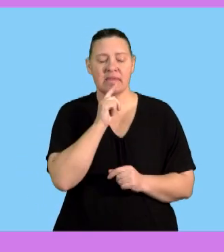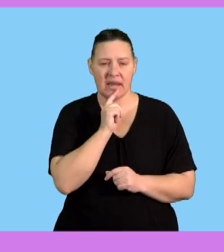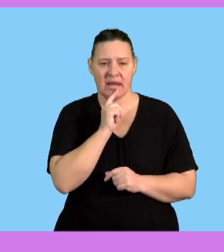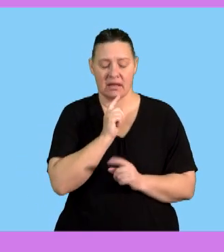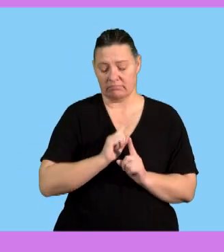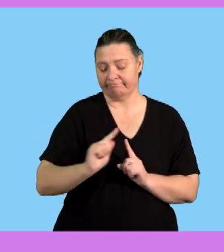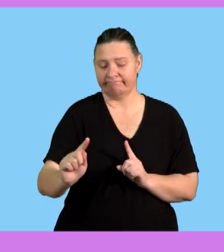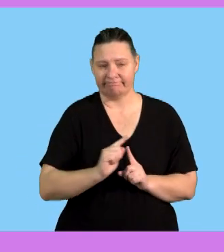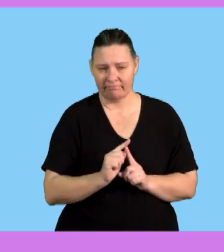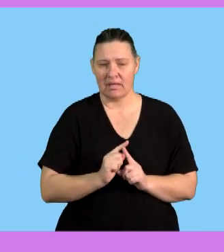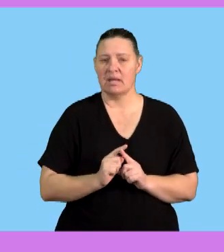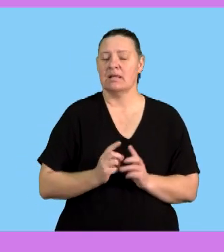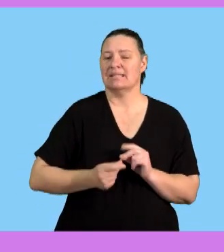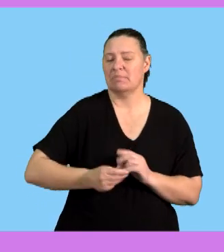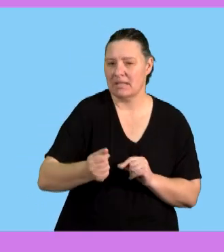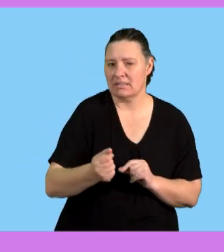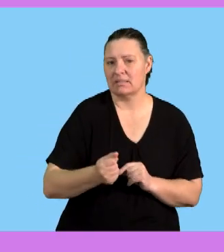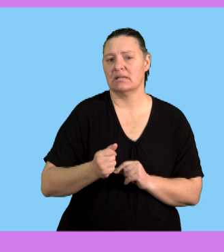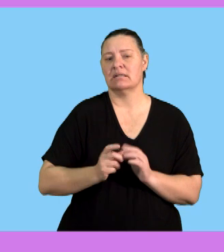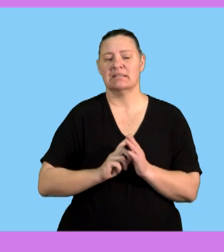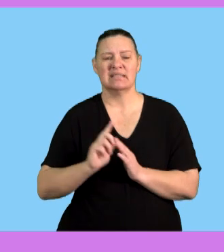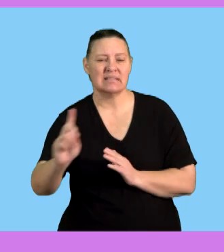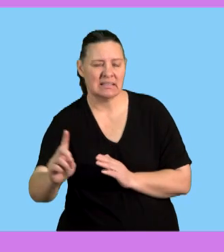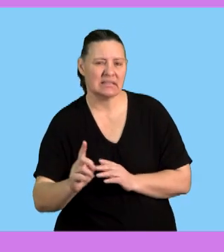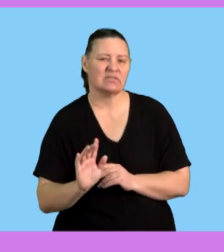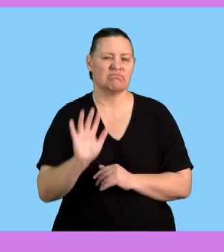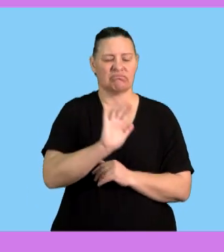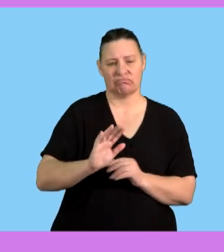average speed, distance, and time taken to travel.